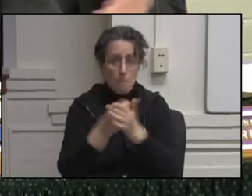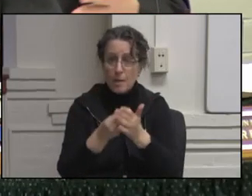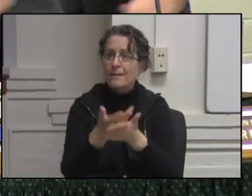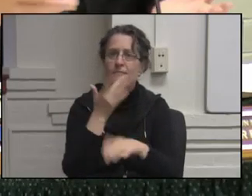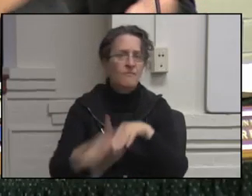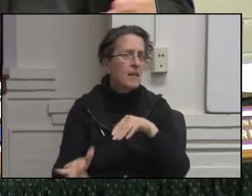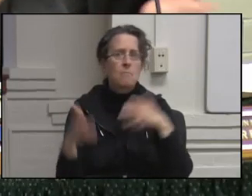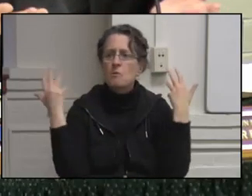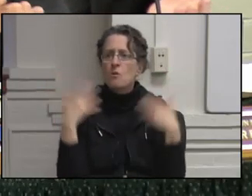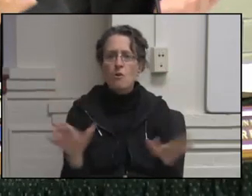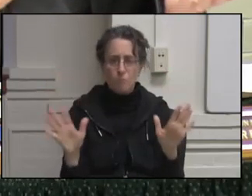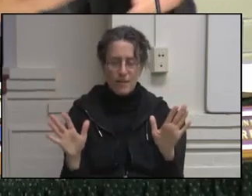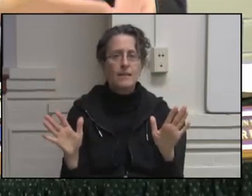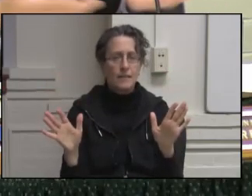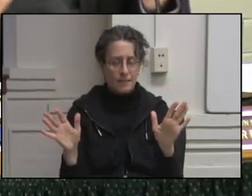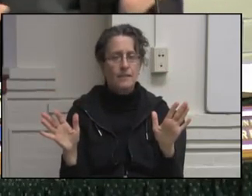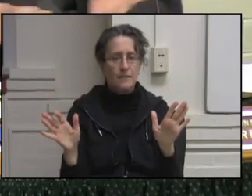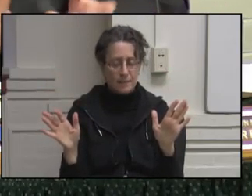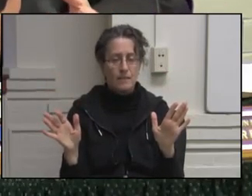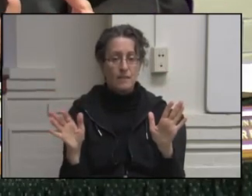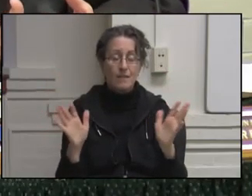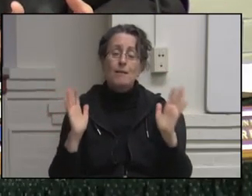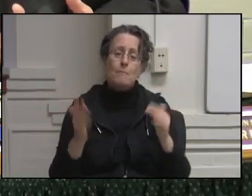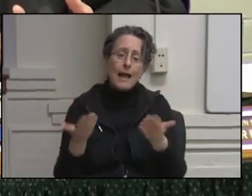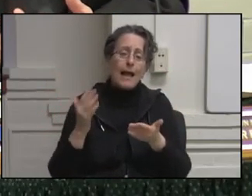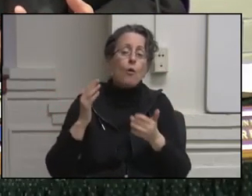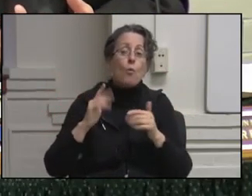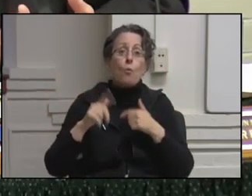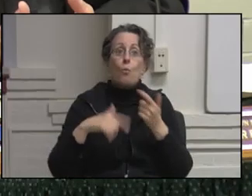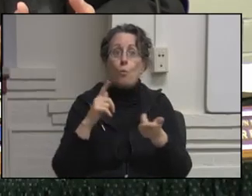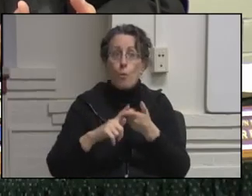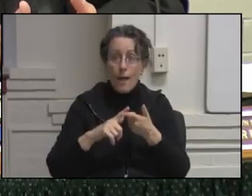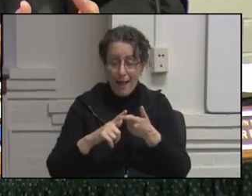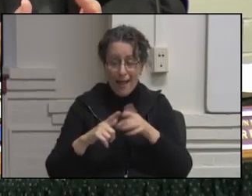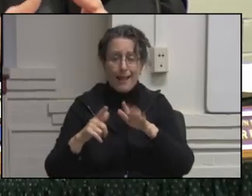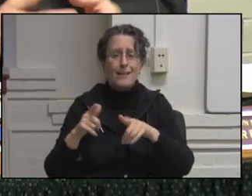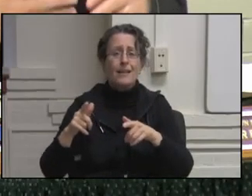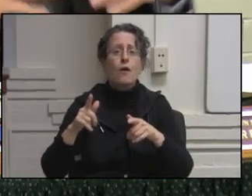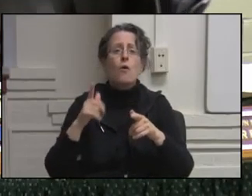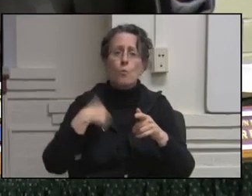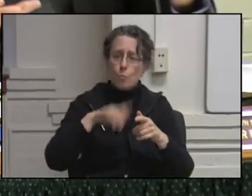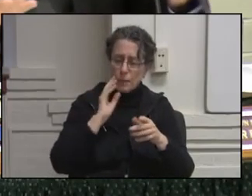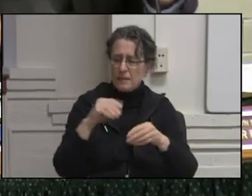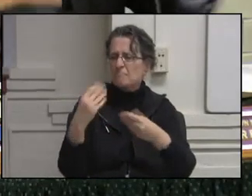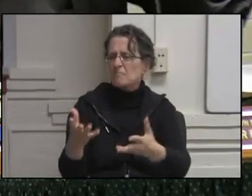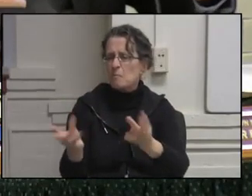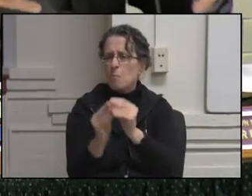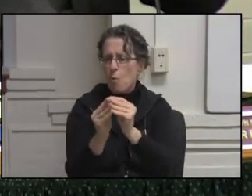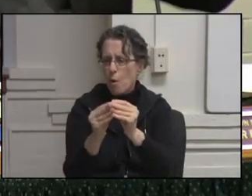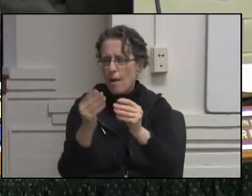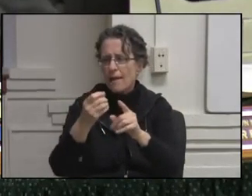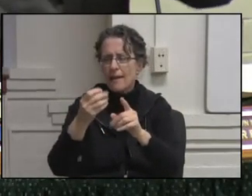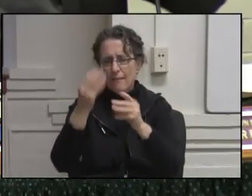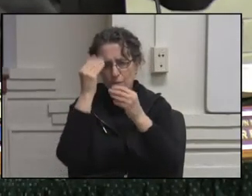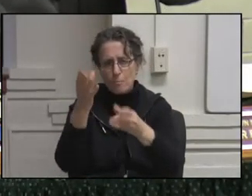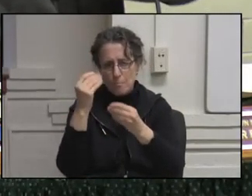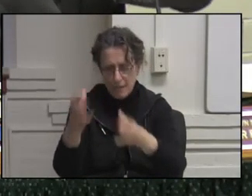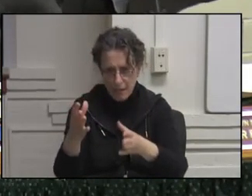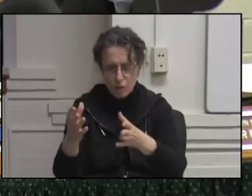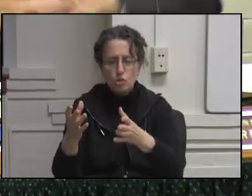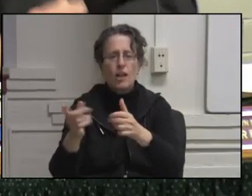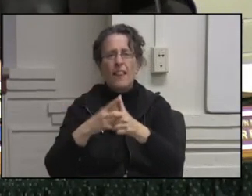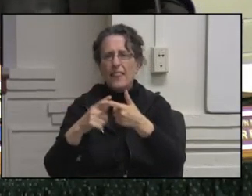that the board will need to make when you have more information in front of you about the sustainability position and our perspective,